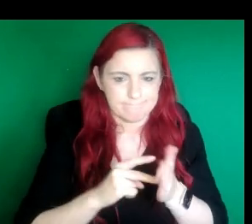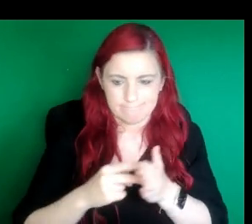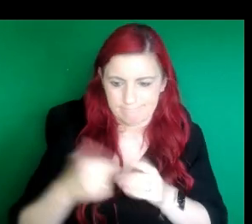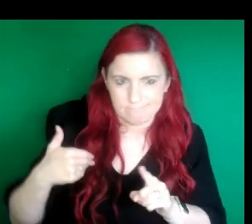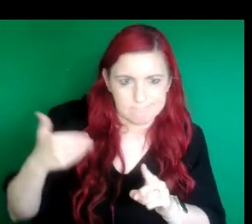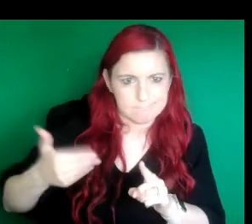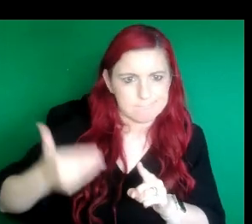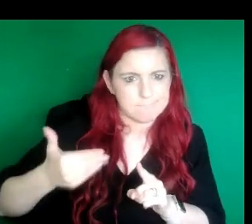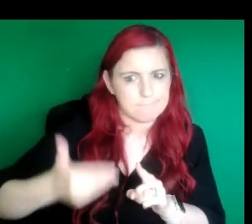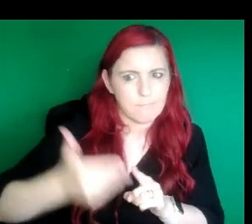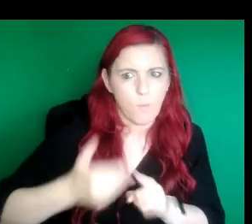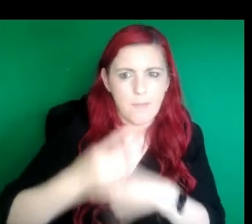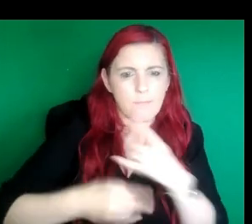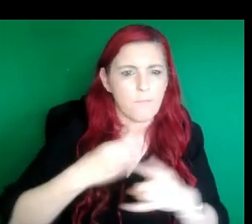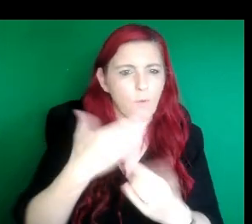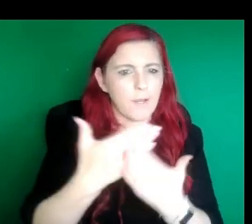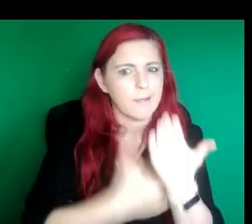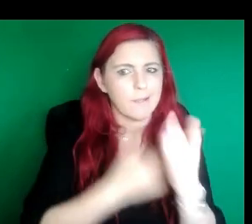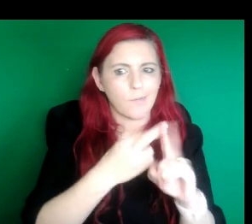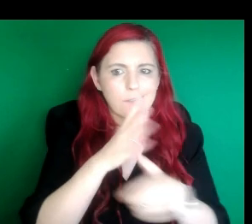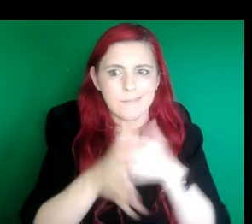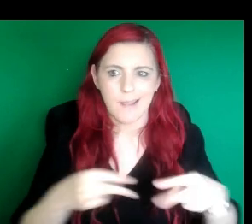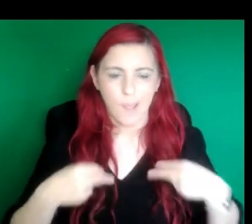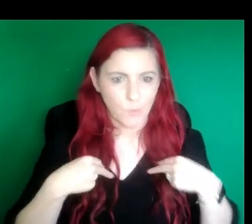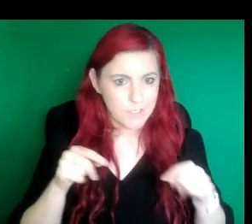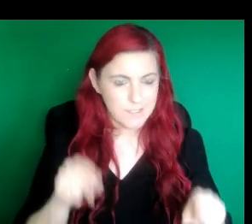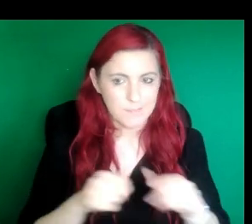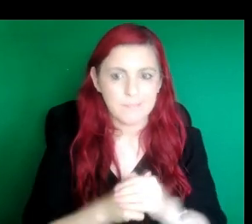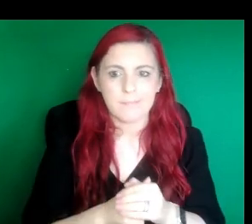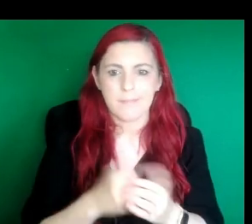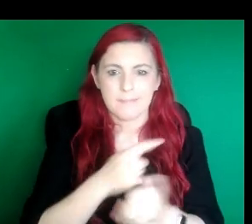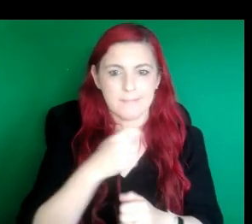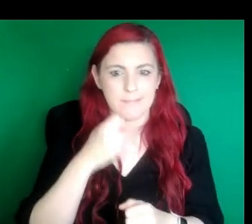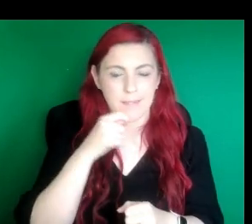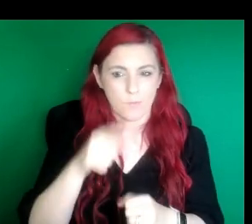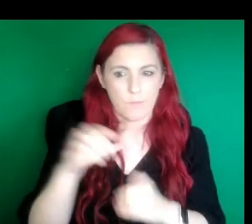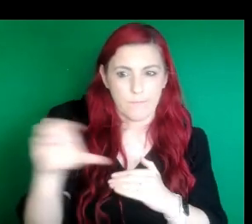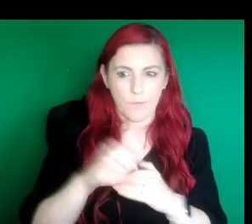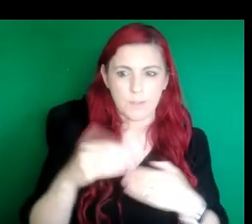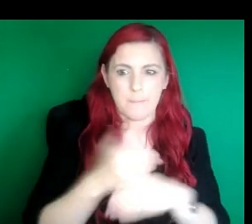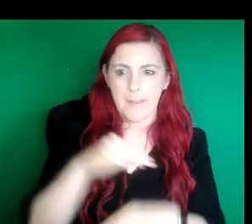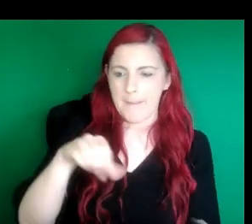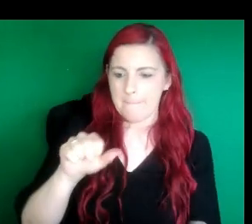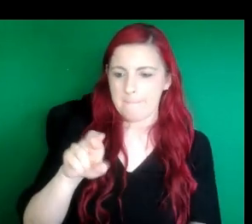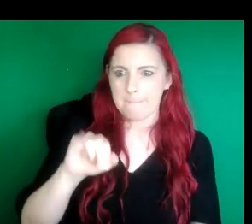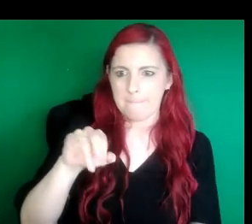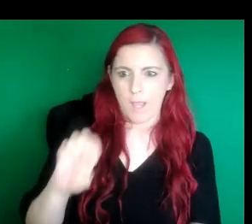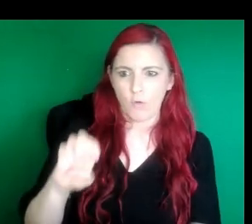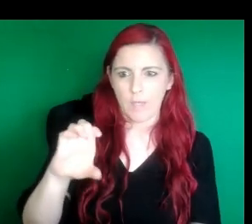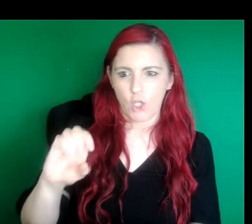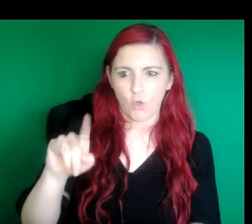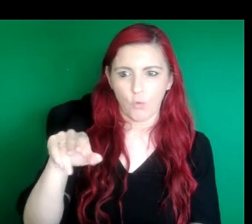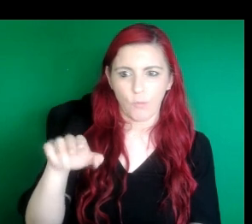legal recognition of sign languages. And this is the University of Birmingham project and a project funded by the Marie